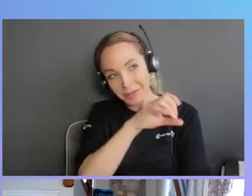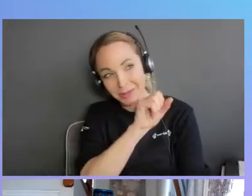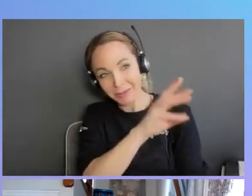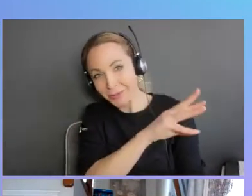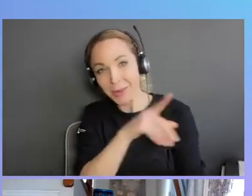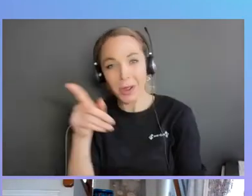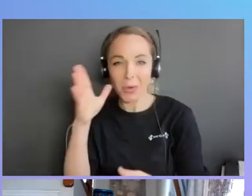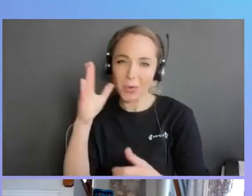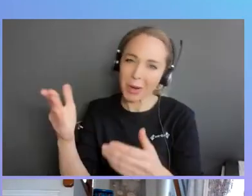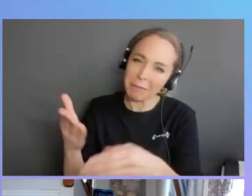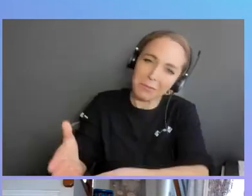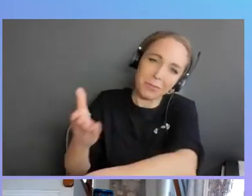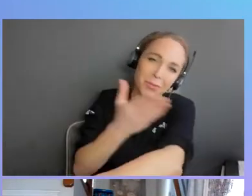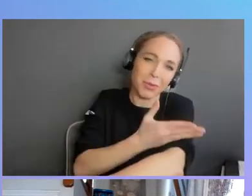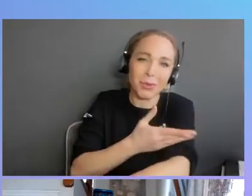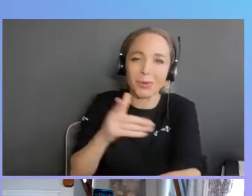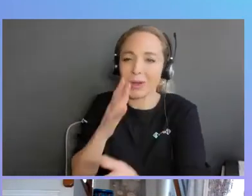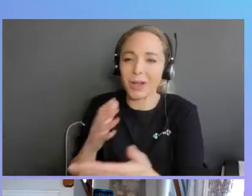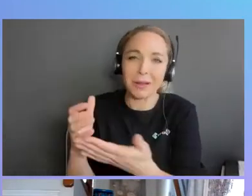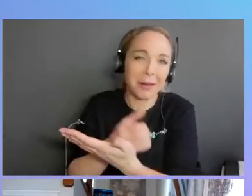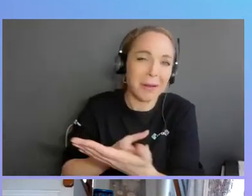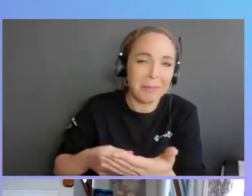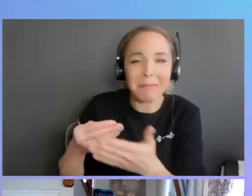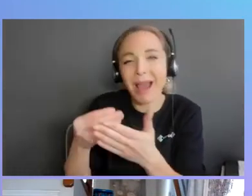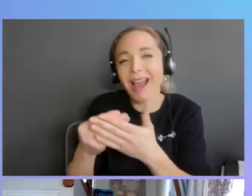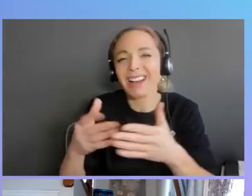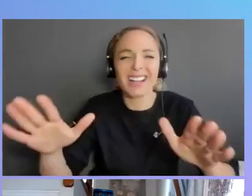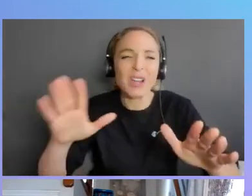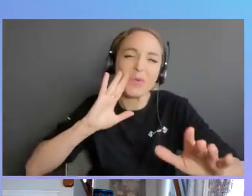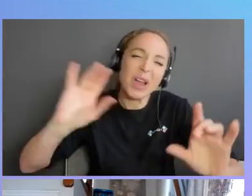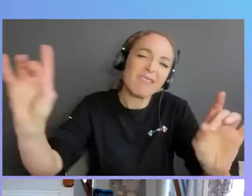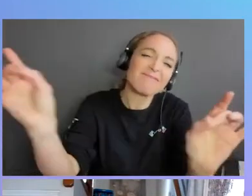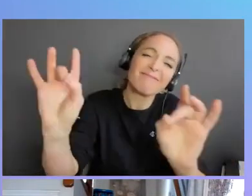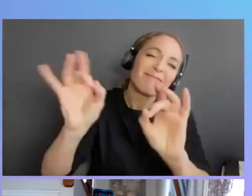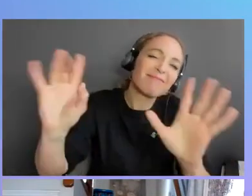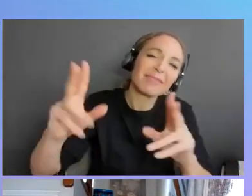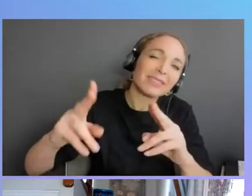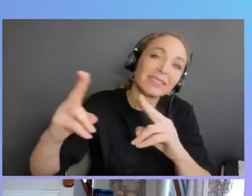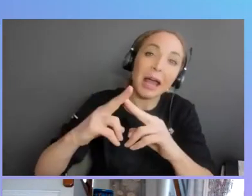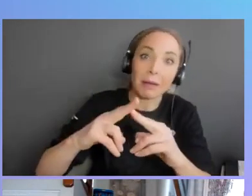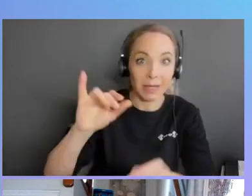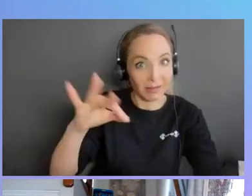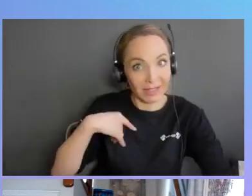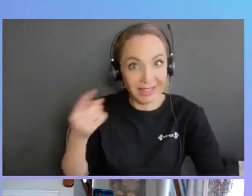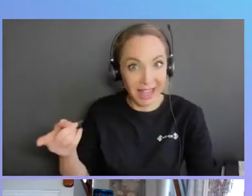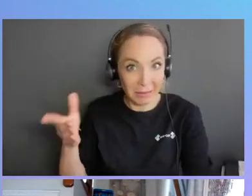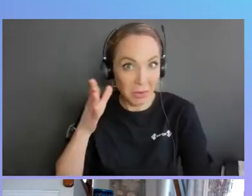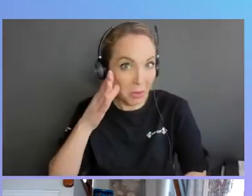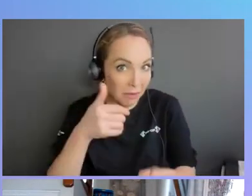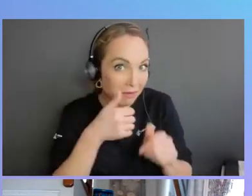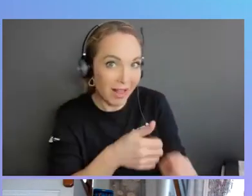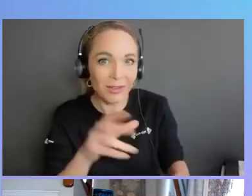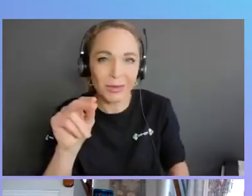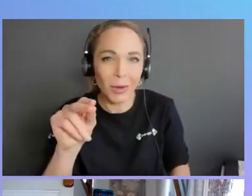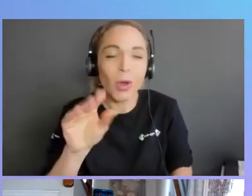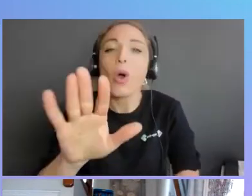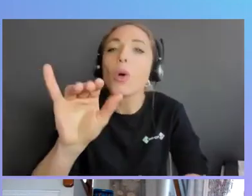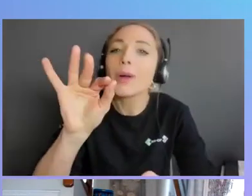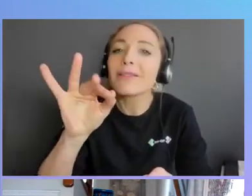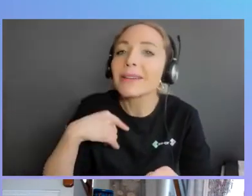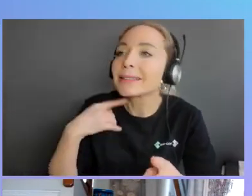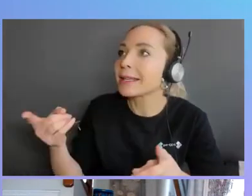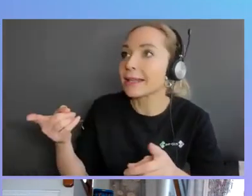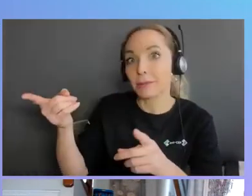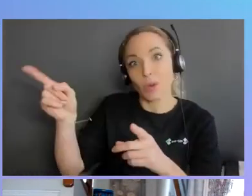And unicorns are going to walk down the hallway. Strangely, not as effective as me going in and saying, hey, boss, if we don't get rid of this legacy